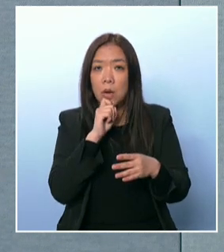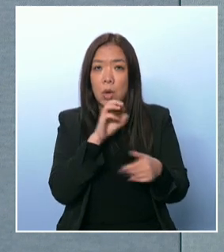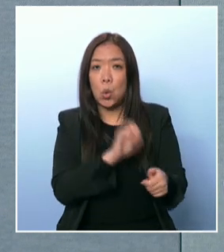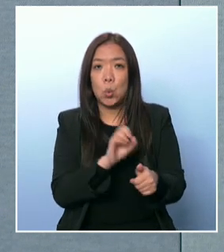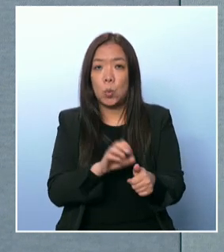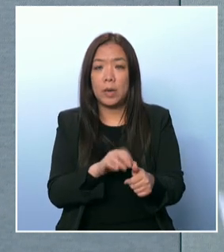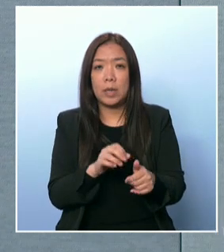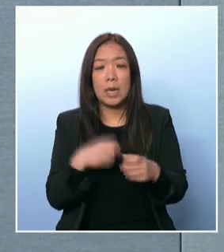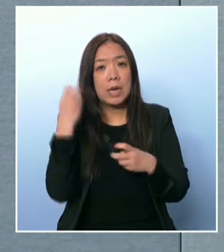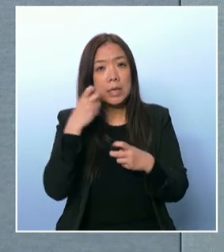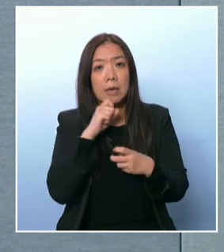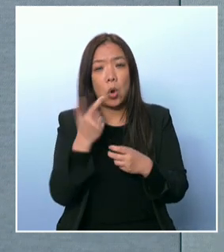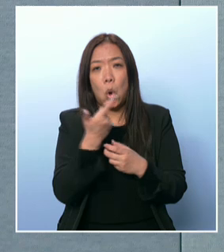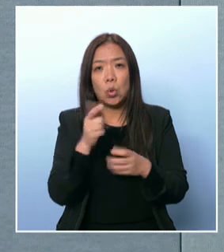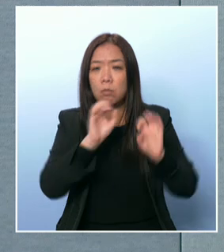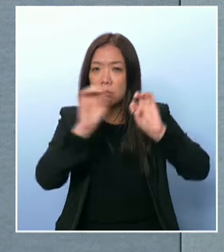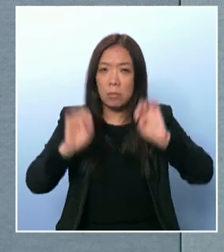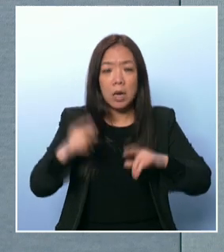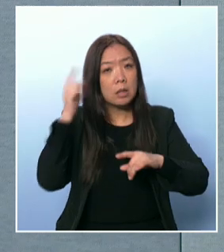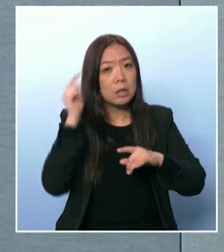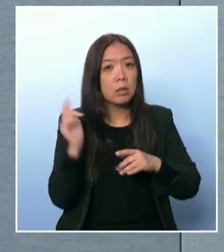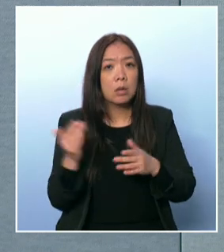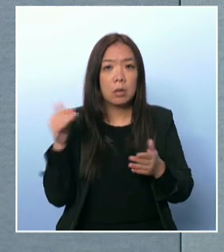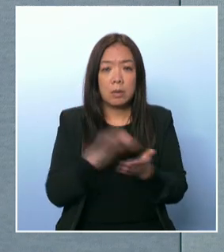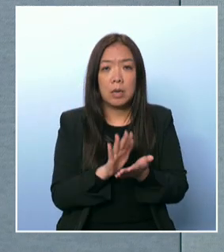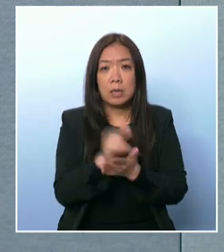2023, a consultancy report